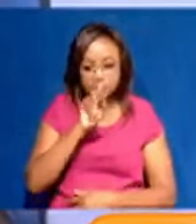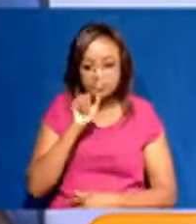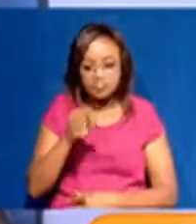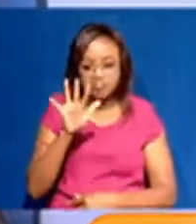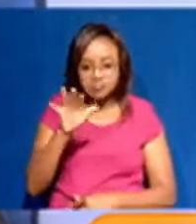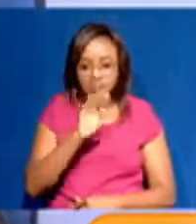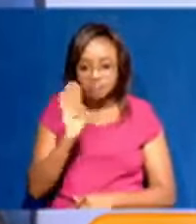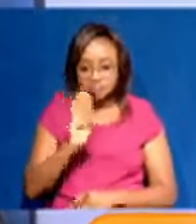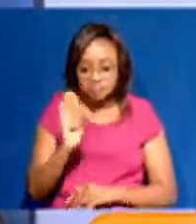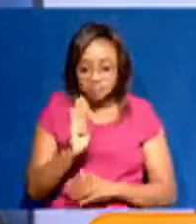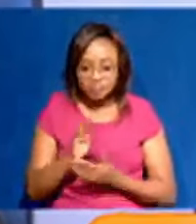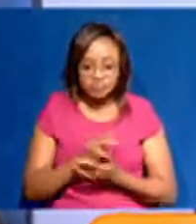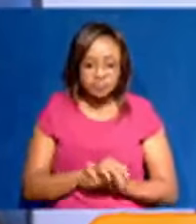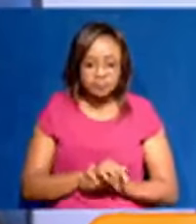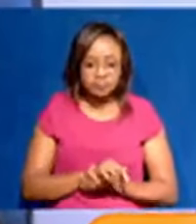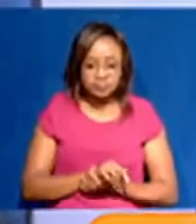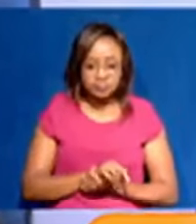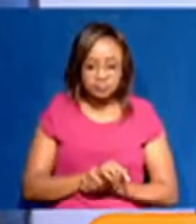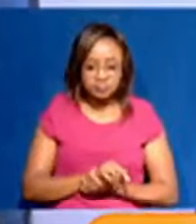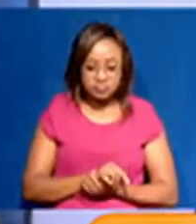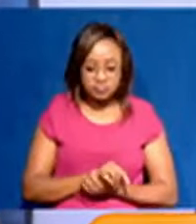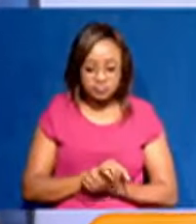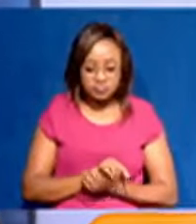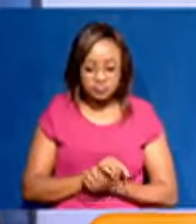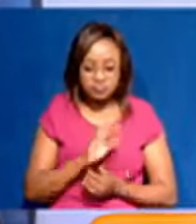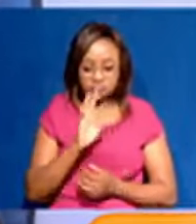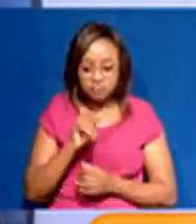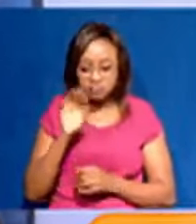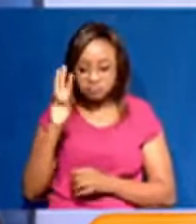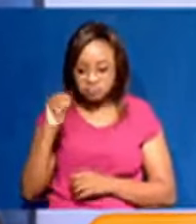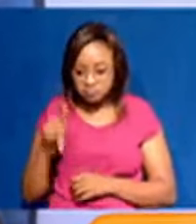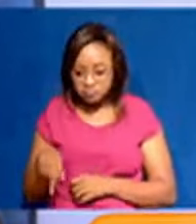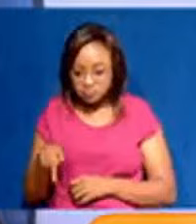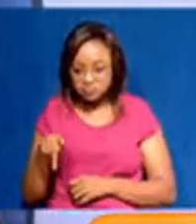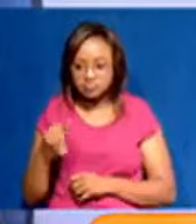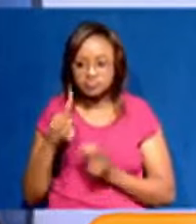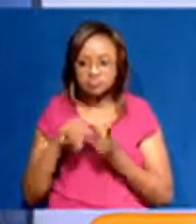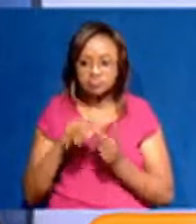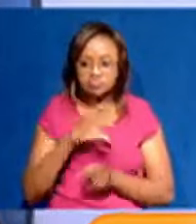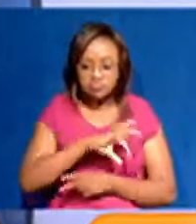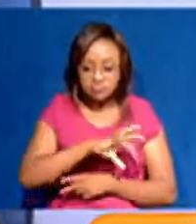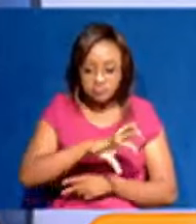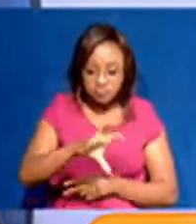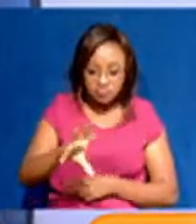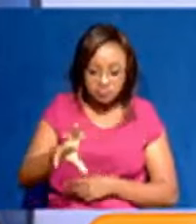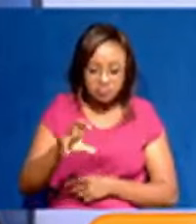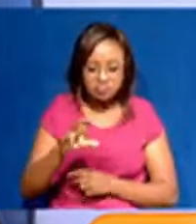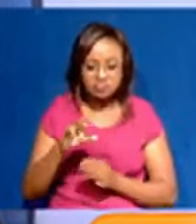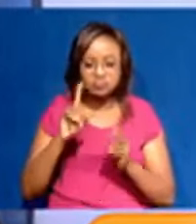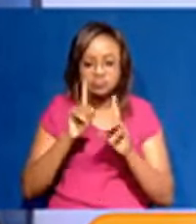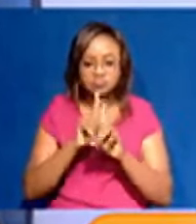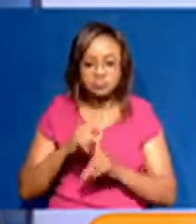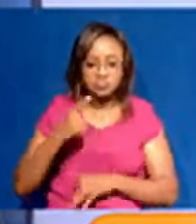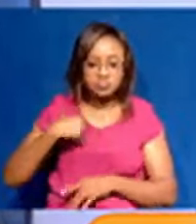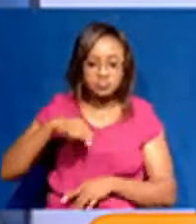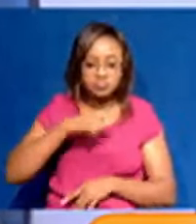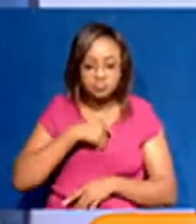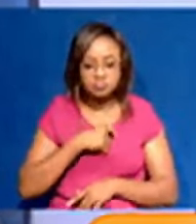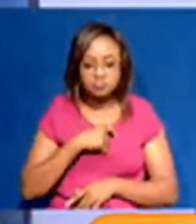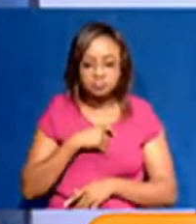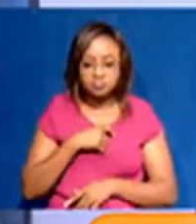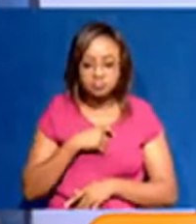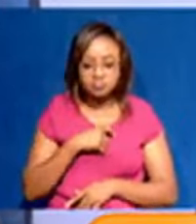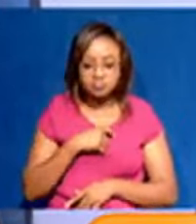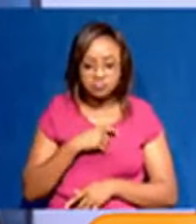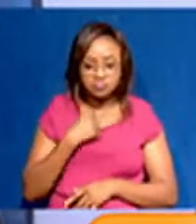billion shillings across the country from both members of parliament and counties, and we have been able to do